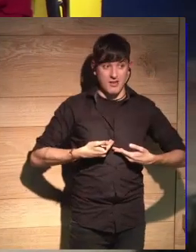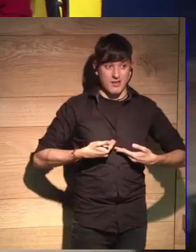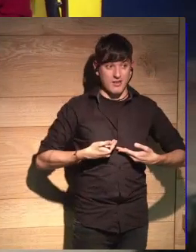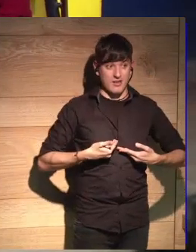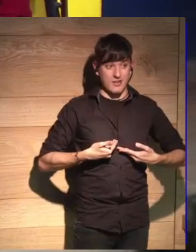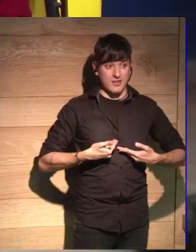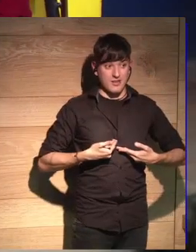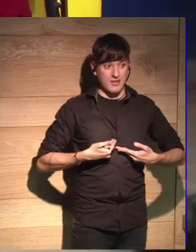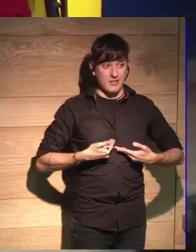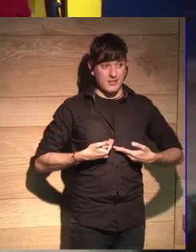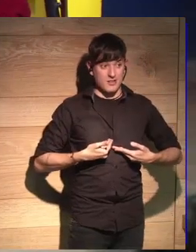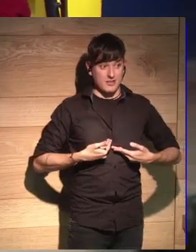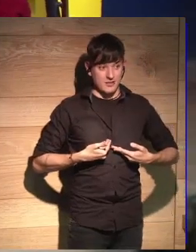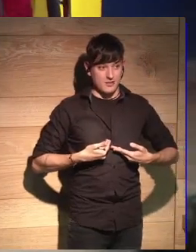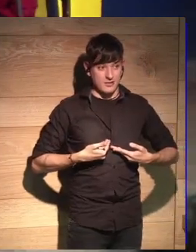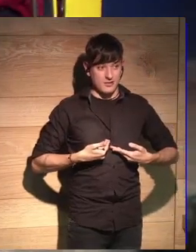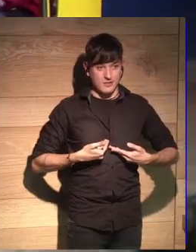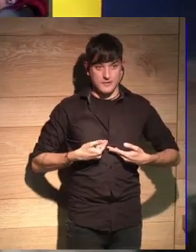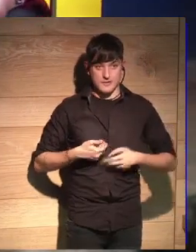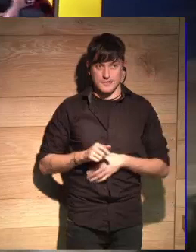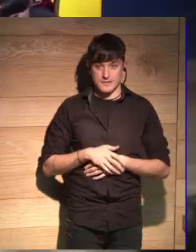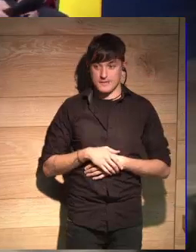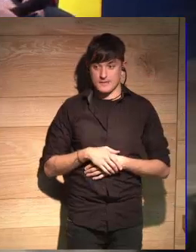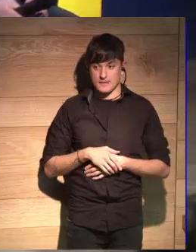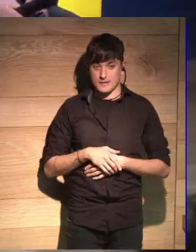Could someone help me?